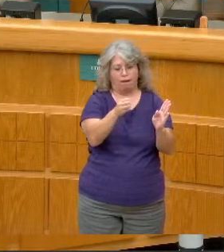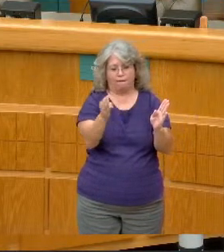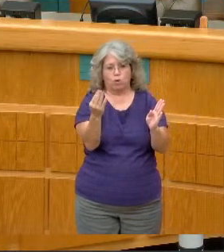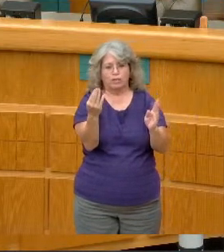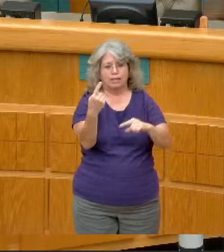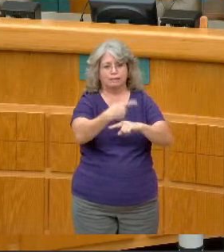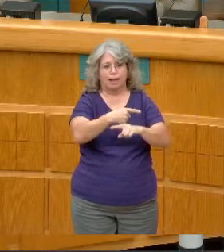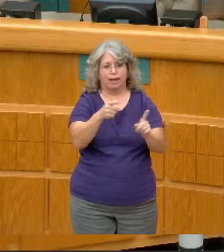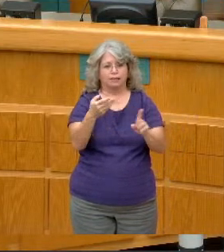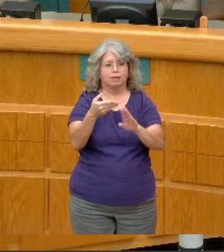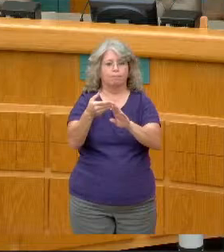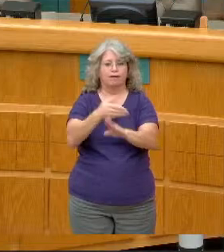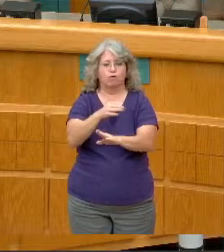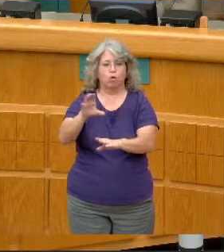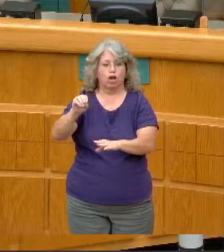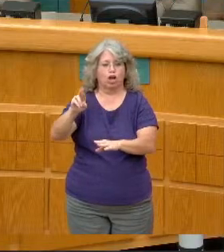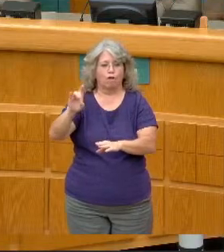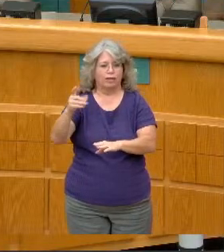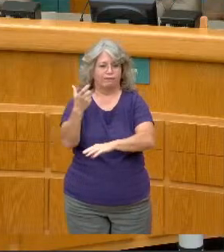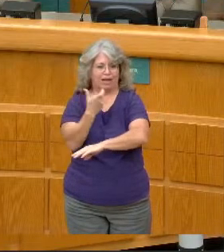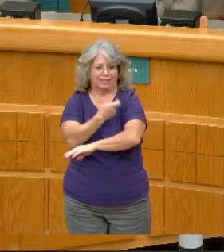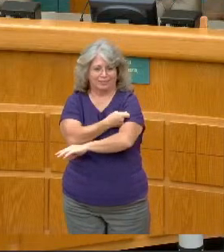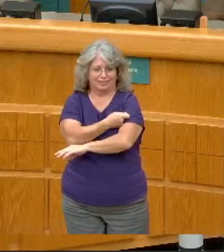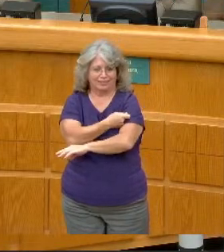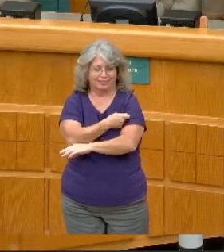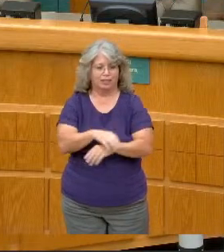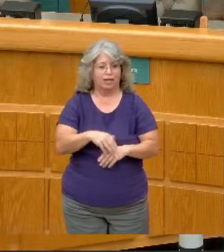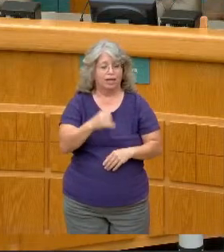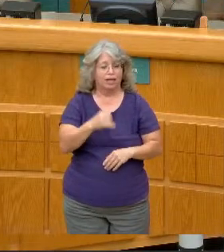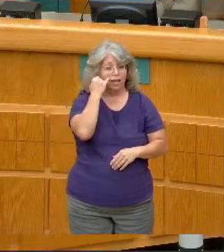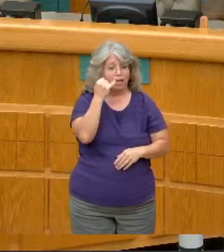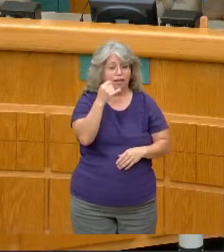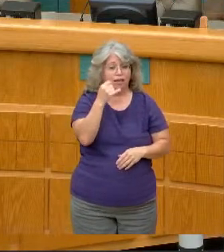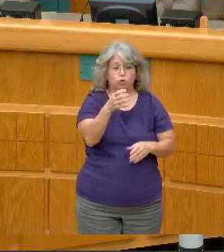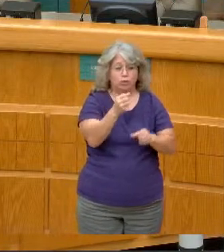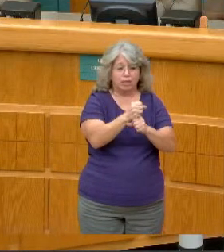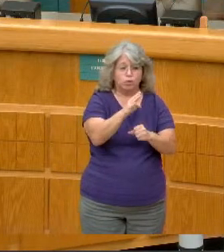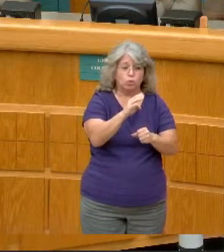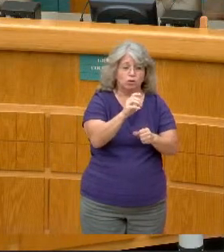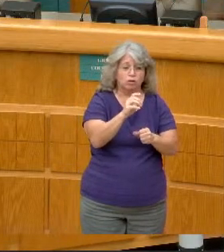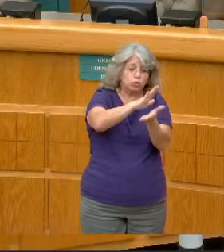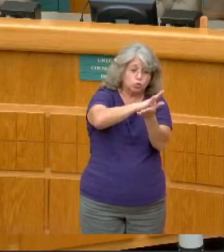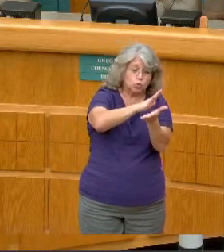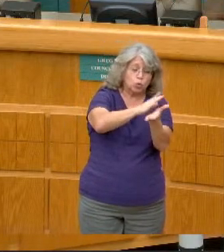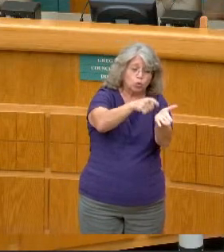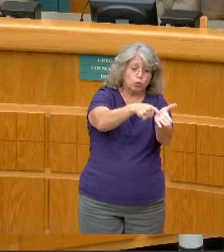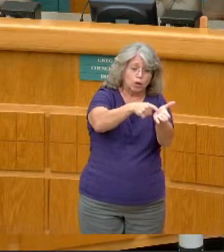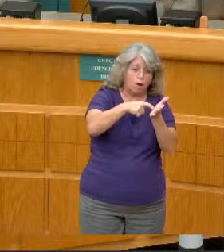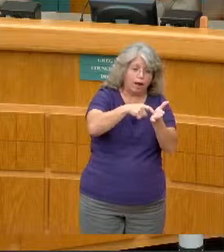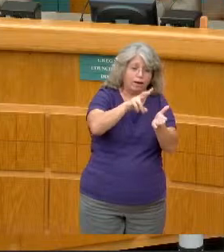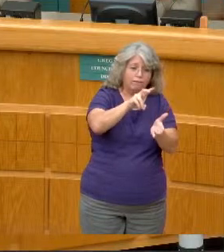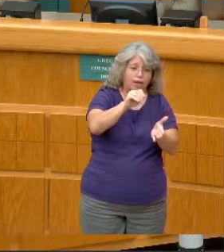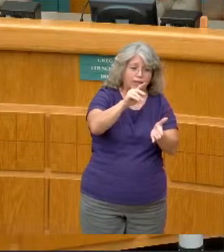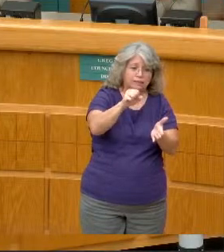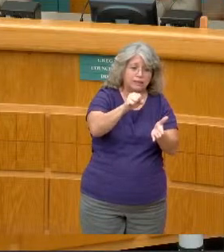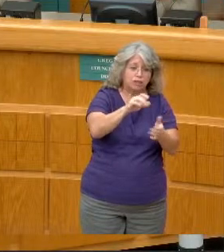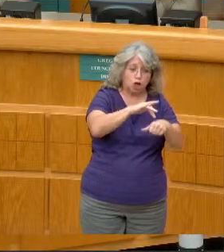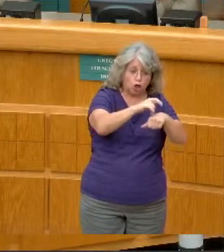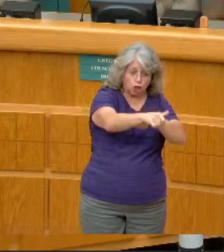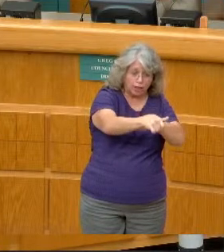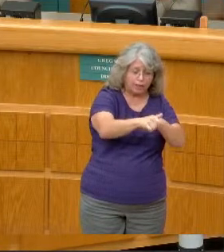students receive their up-to-date back-to-school vaccines early, we won't have that concern to worry